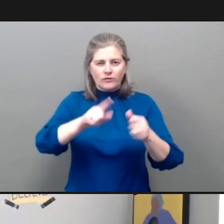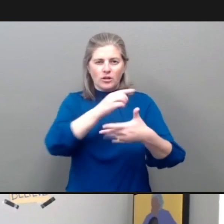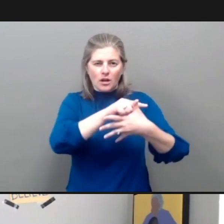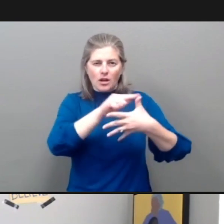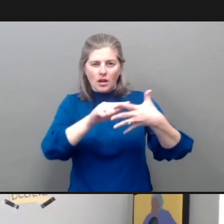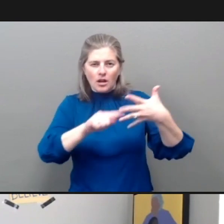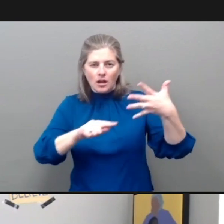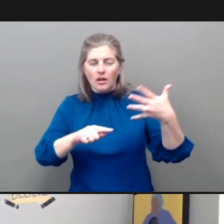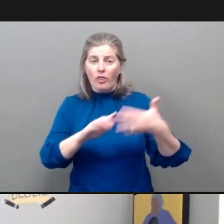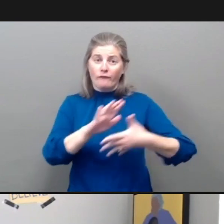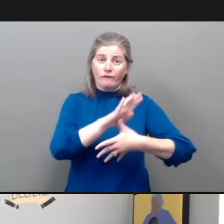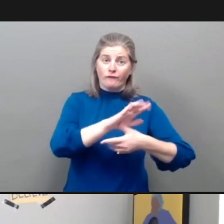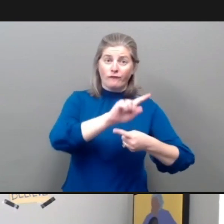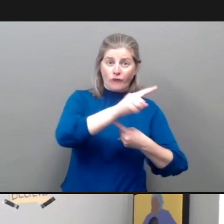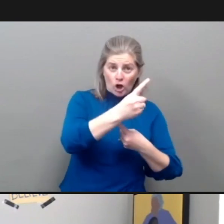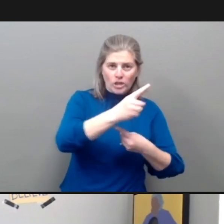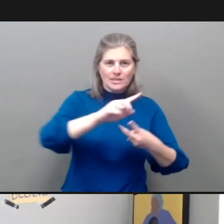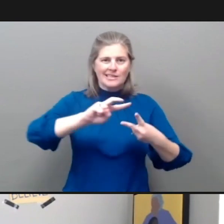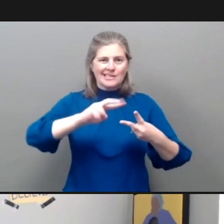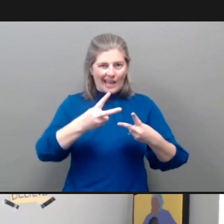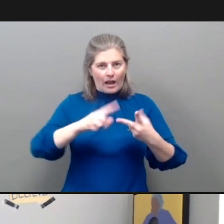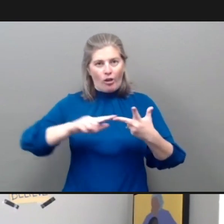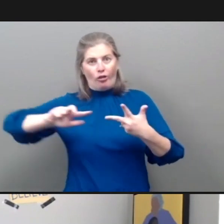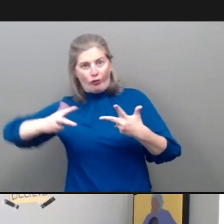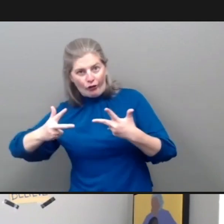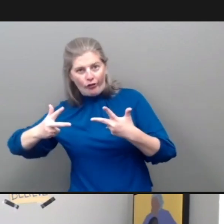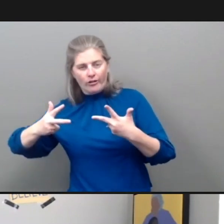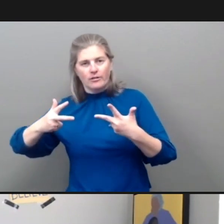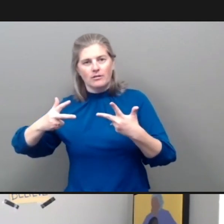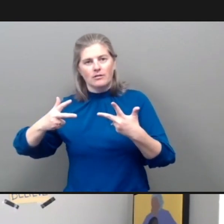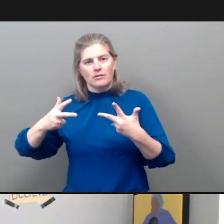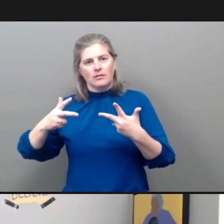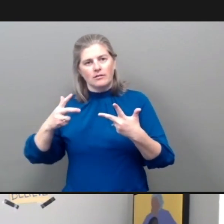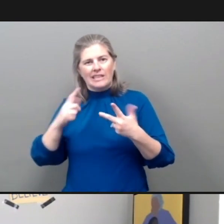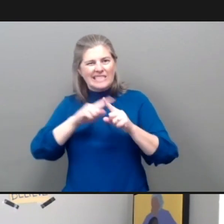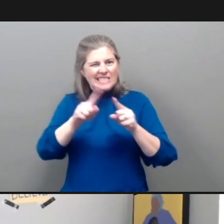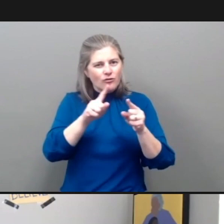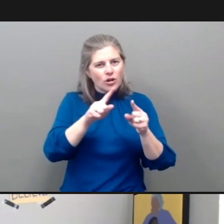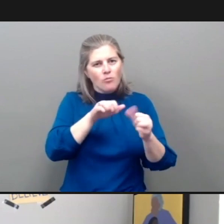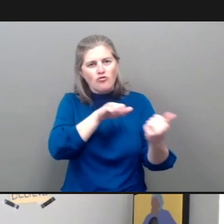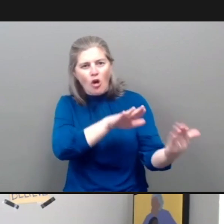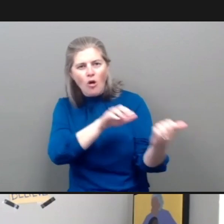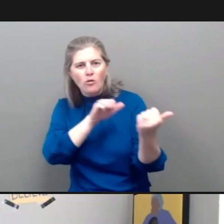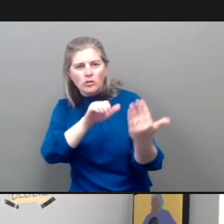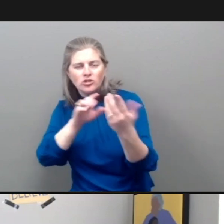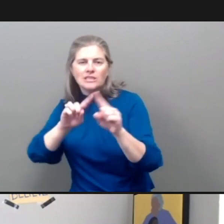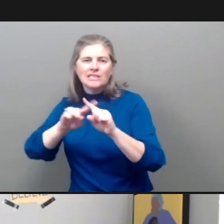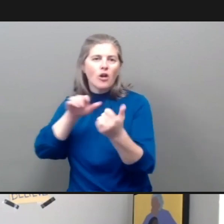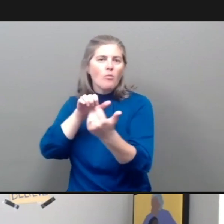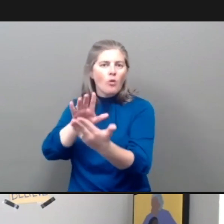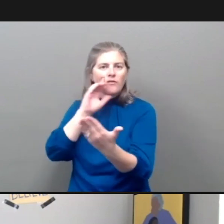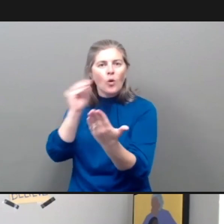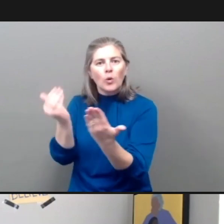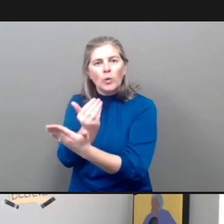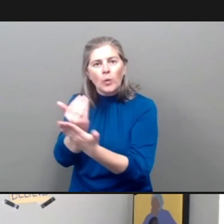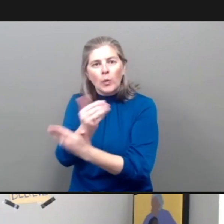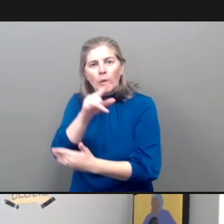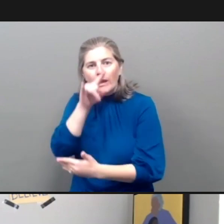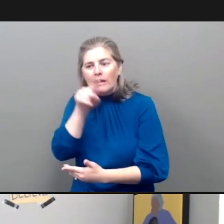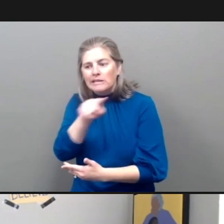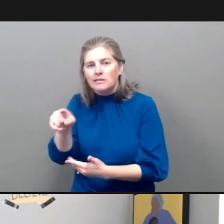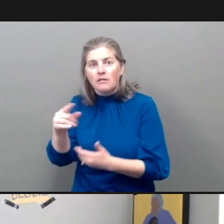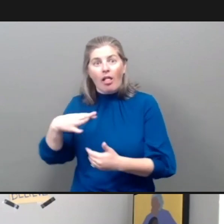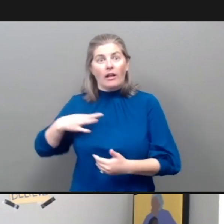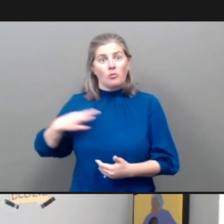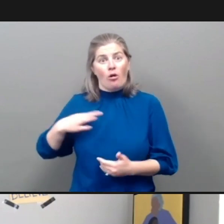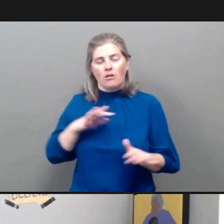primary series. There's a phased effort to the boosters. There's a phased effort to new kids getting vaccinated. And